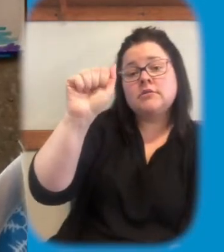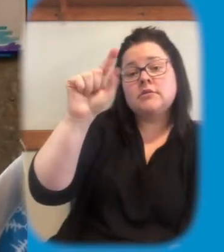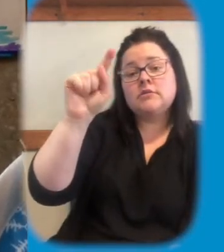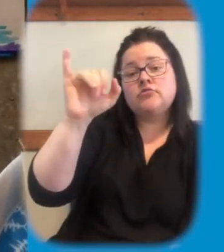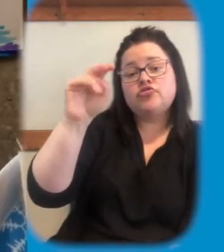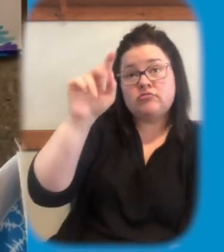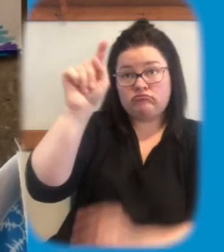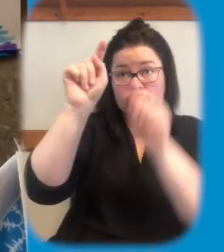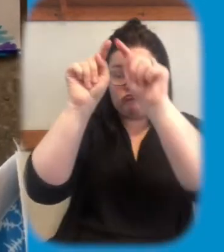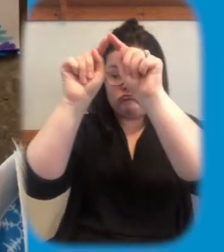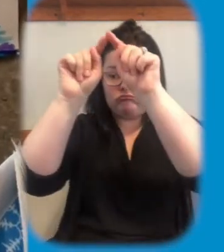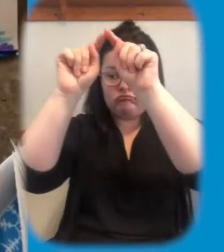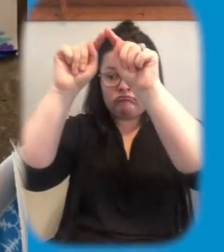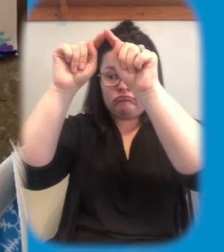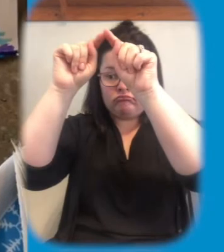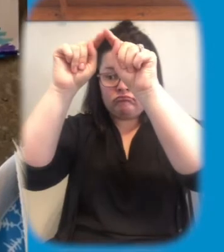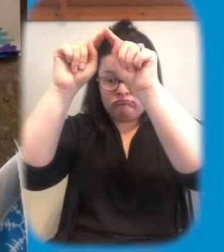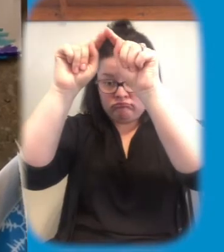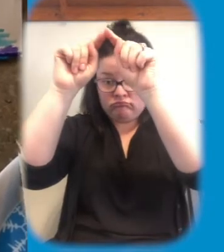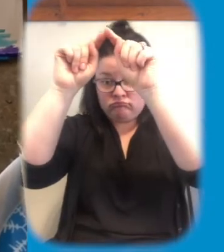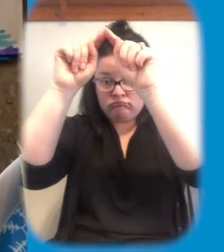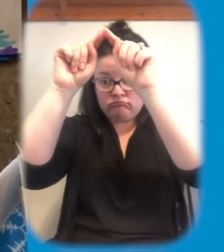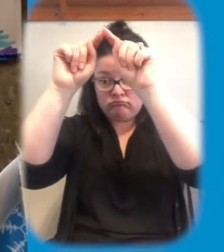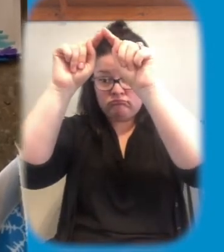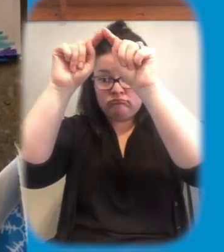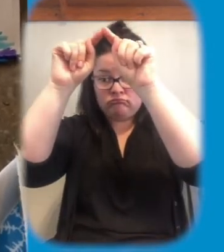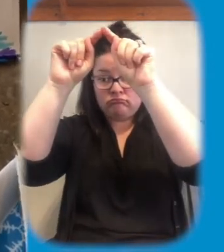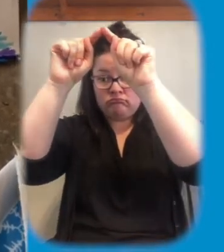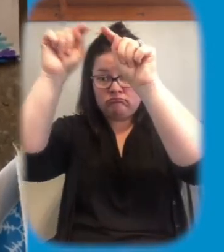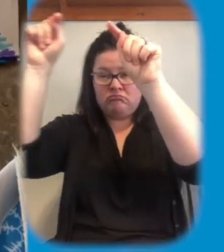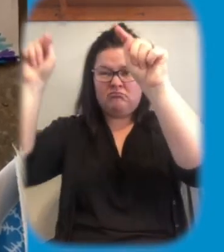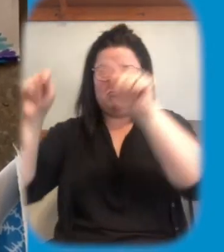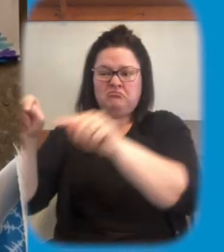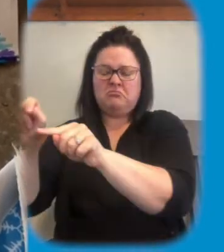Condensation. Yeah. And